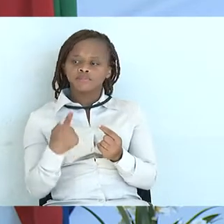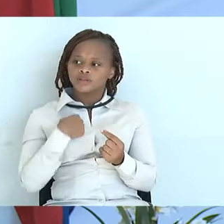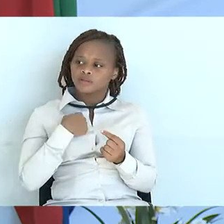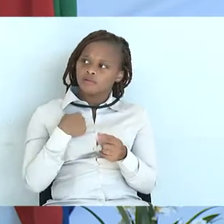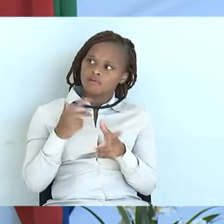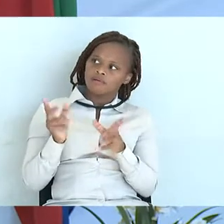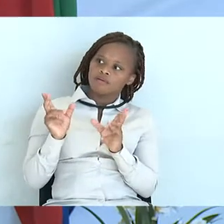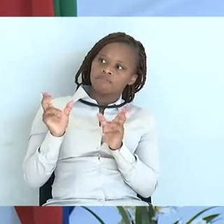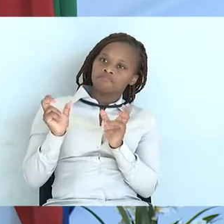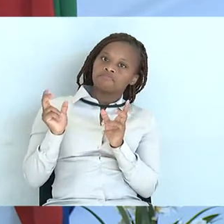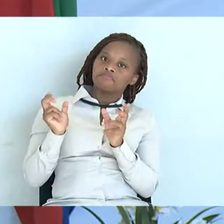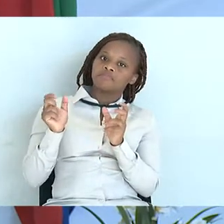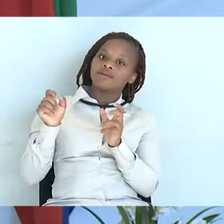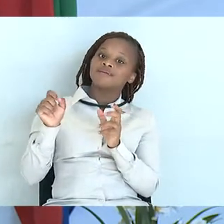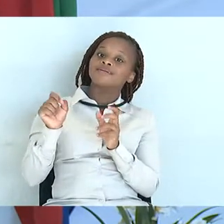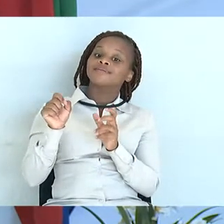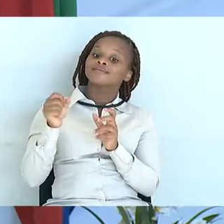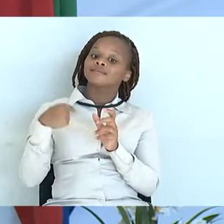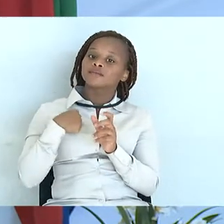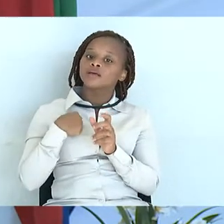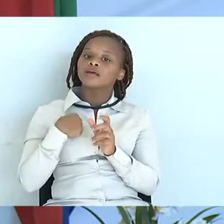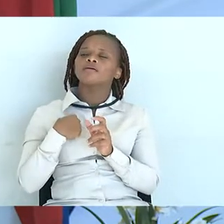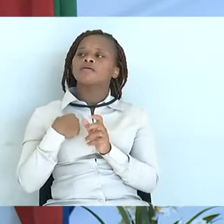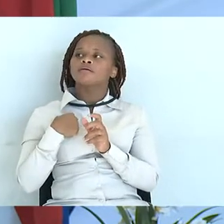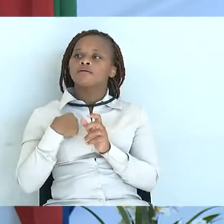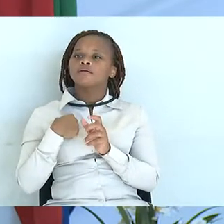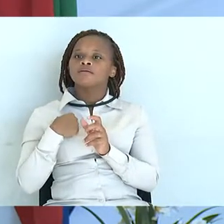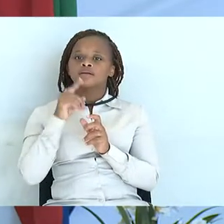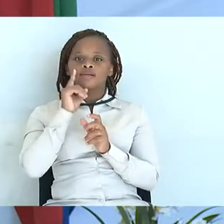that made for them, today you've got